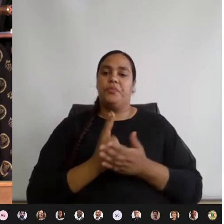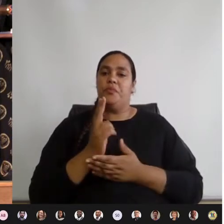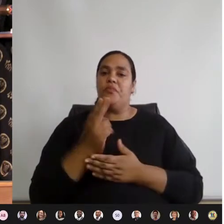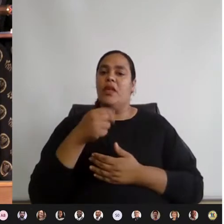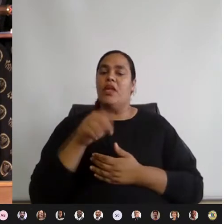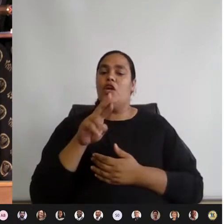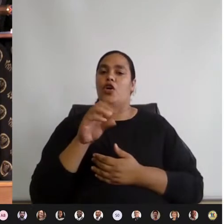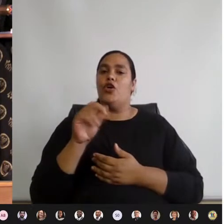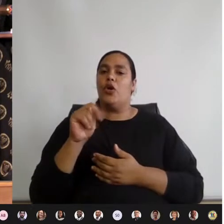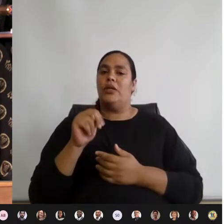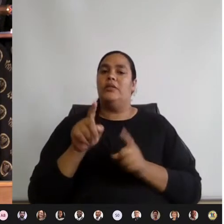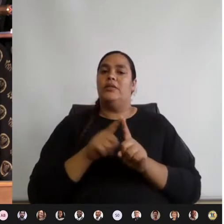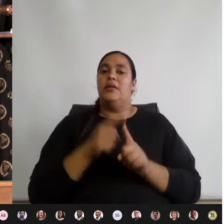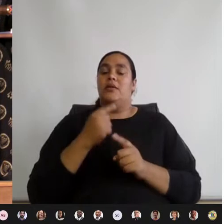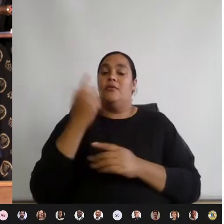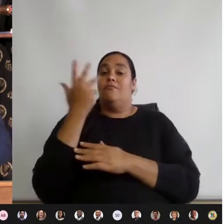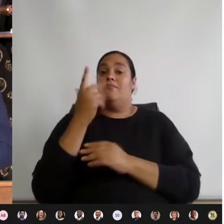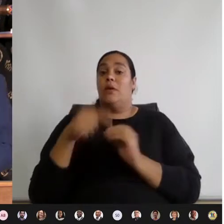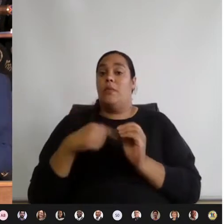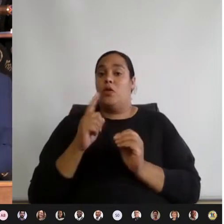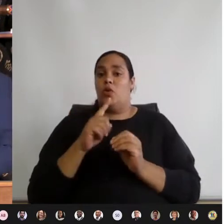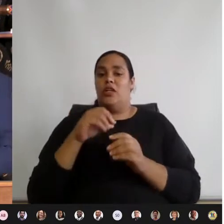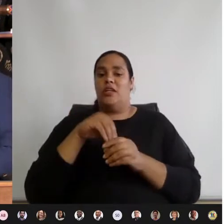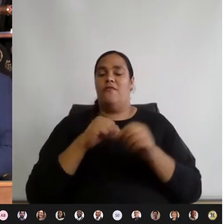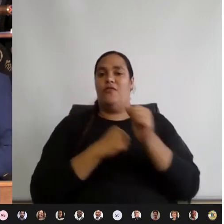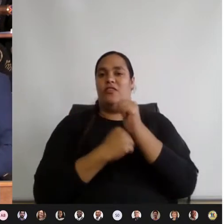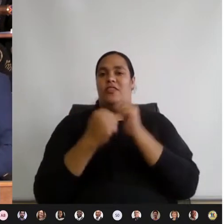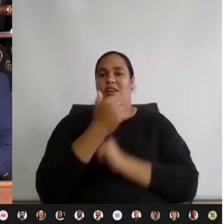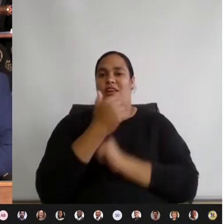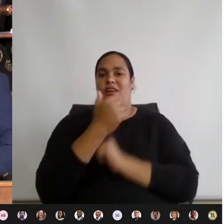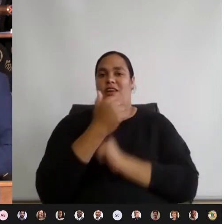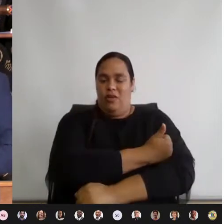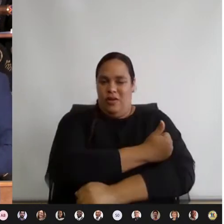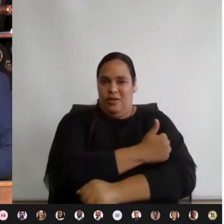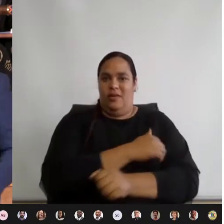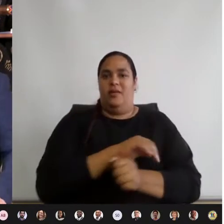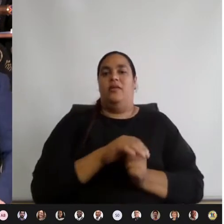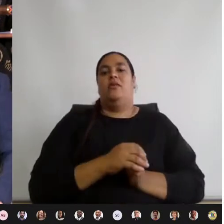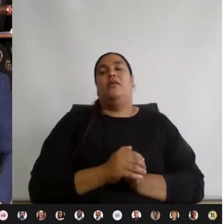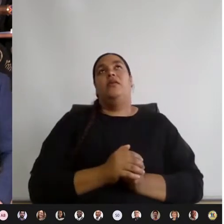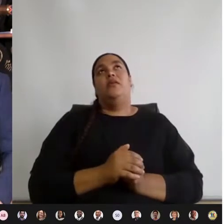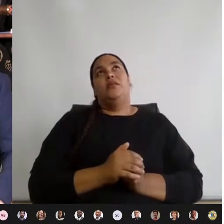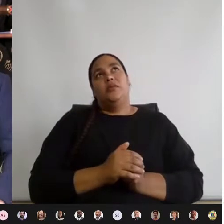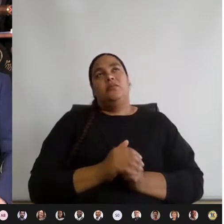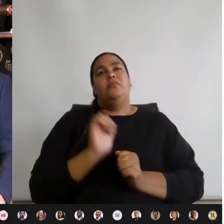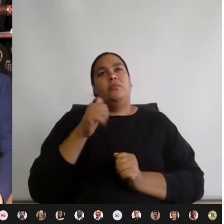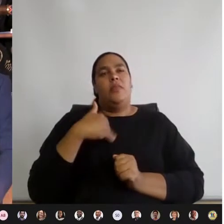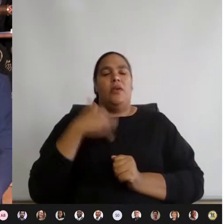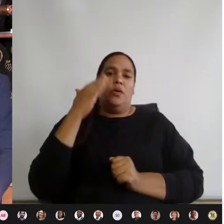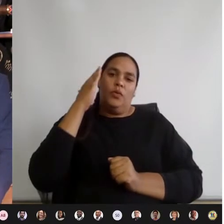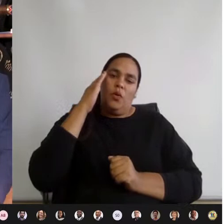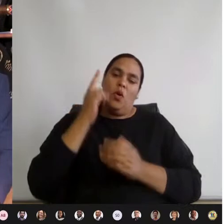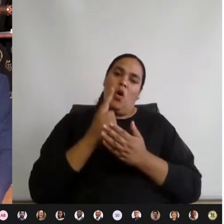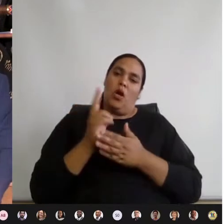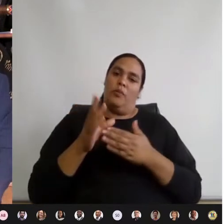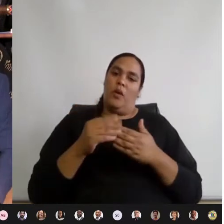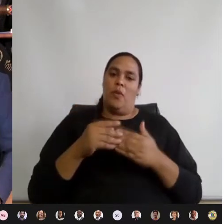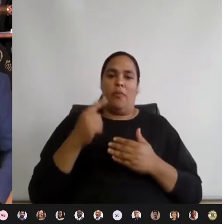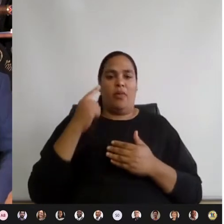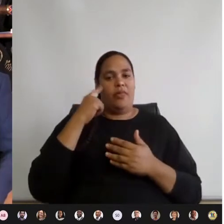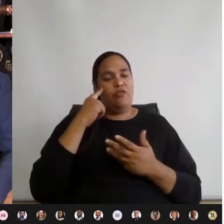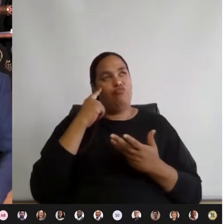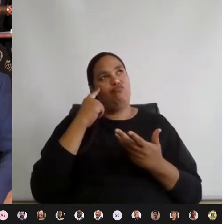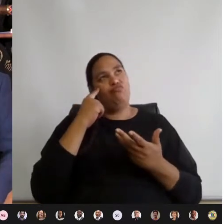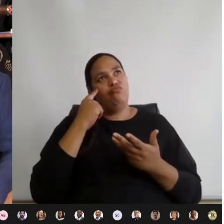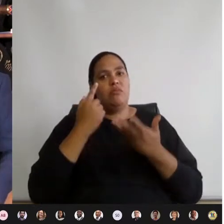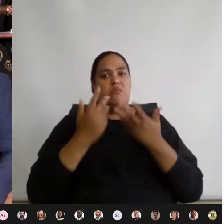about our infrastructure authority. And I know that the Honourable Member thinks that